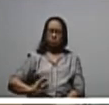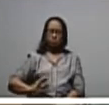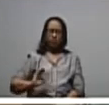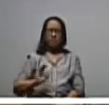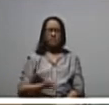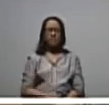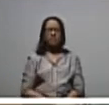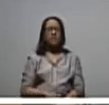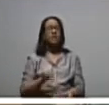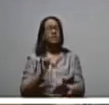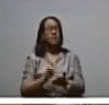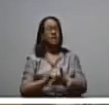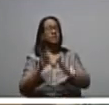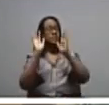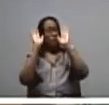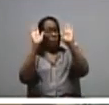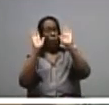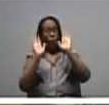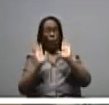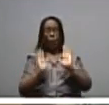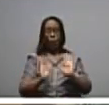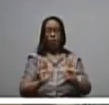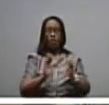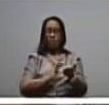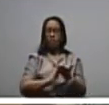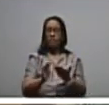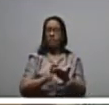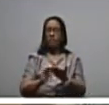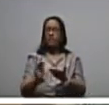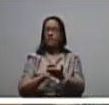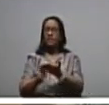wonderful, forgiveness of sins,